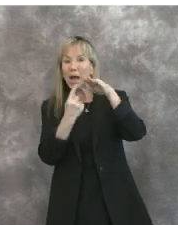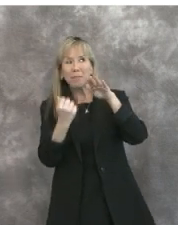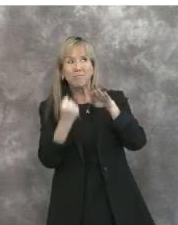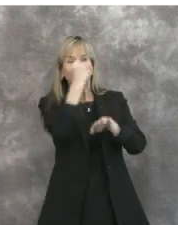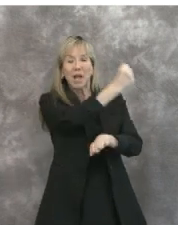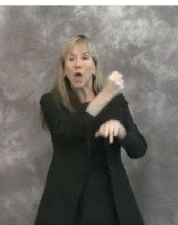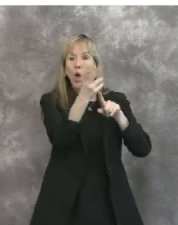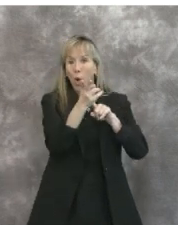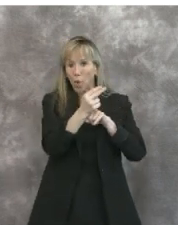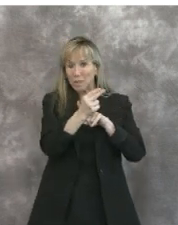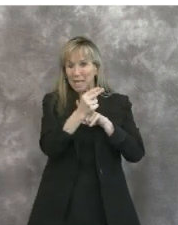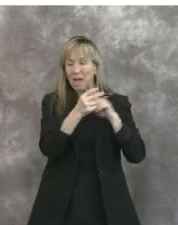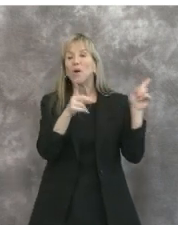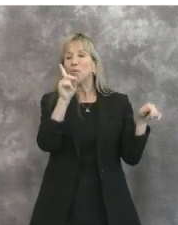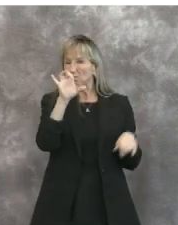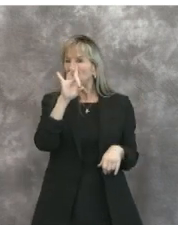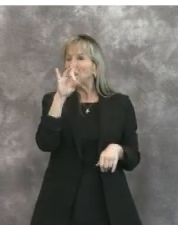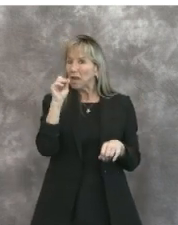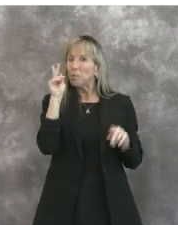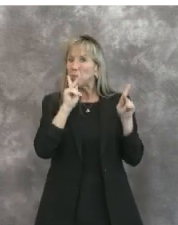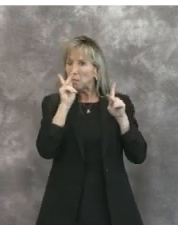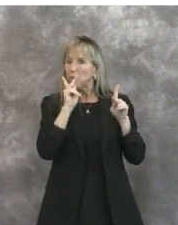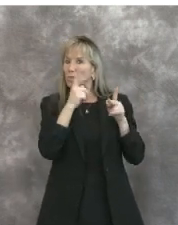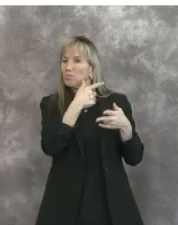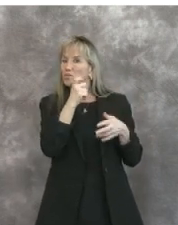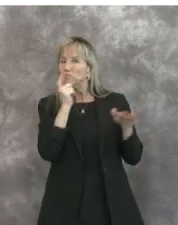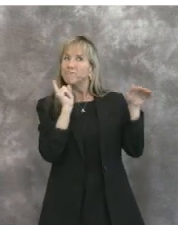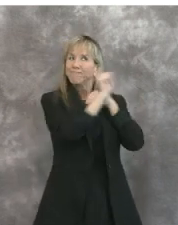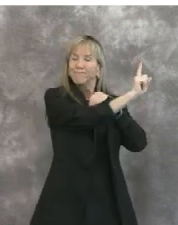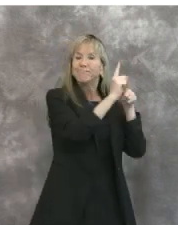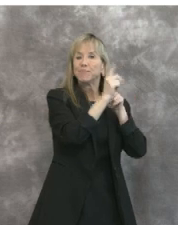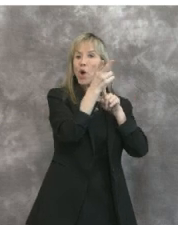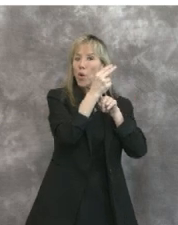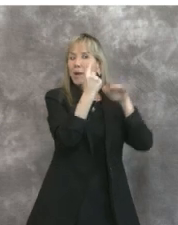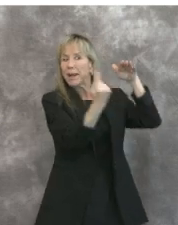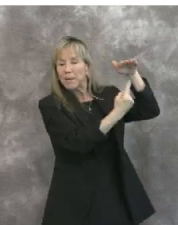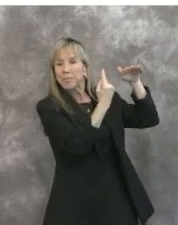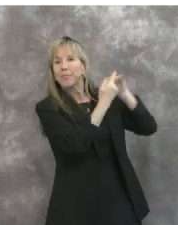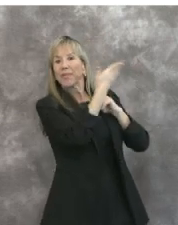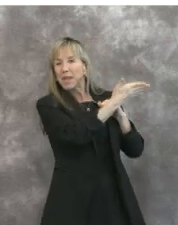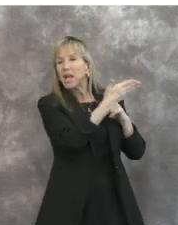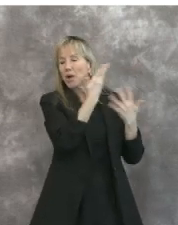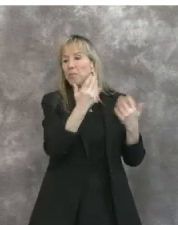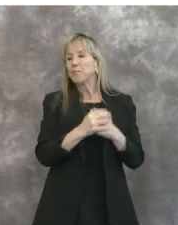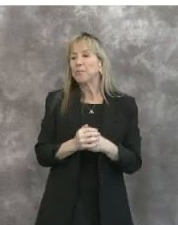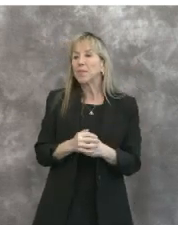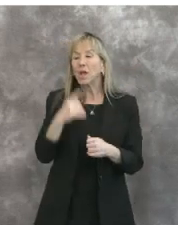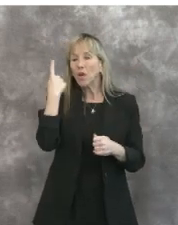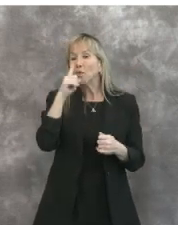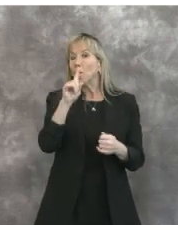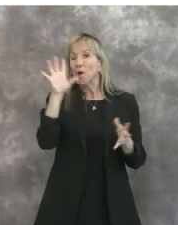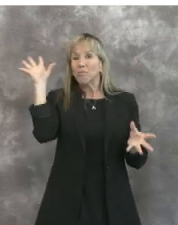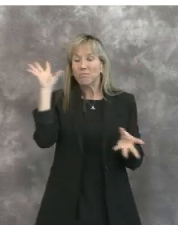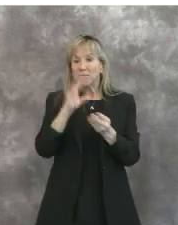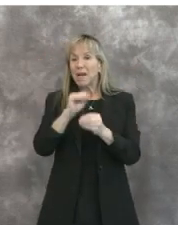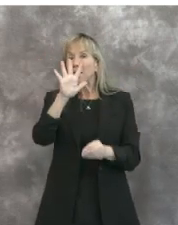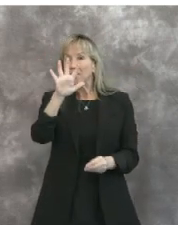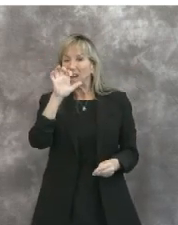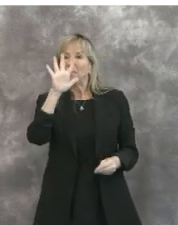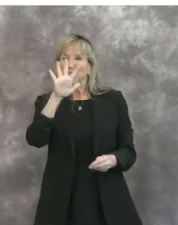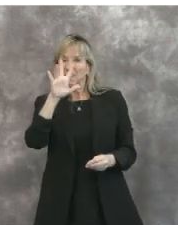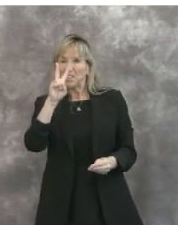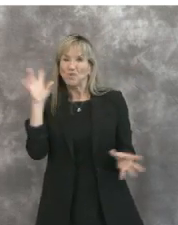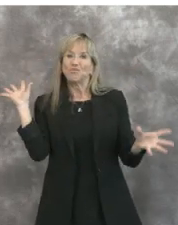There are presently 180 individuals receiving care in isolation there for a cumulative of 552